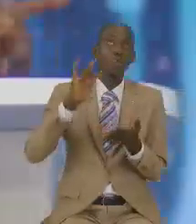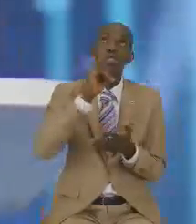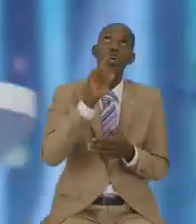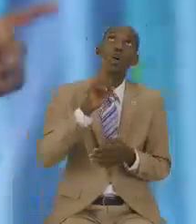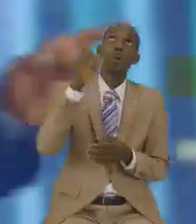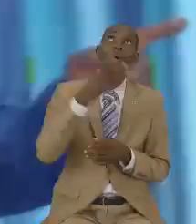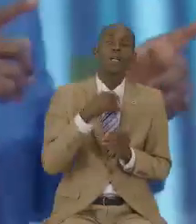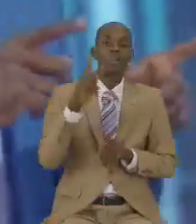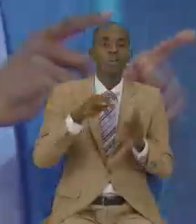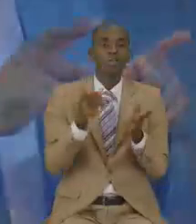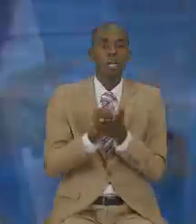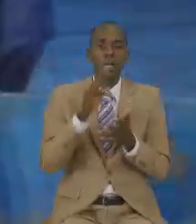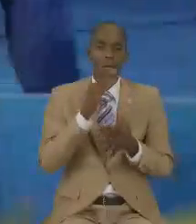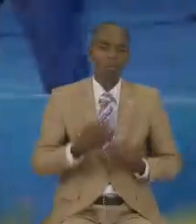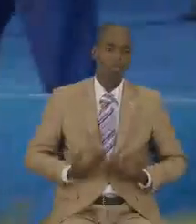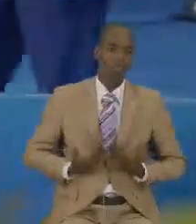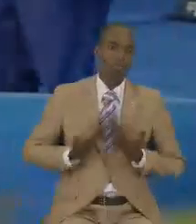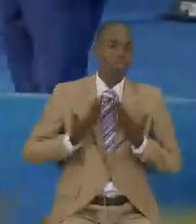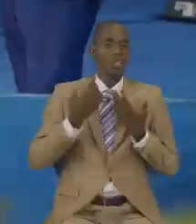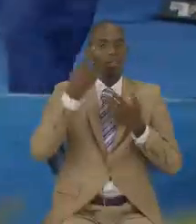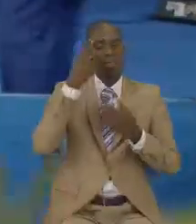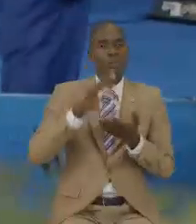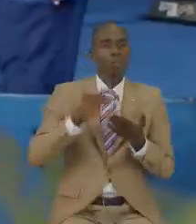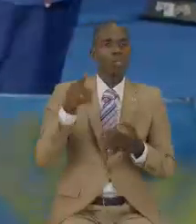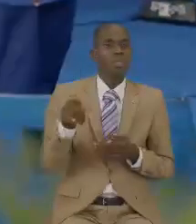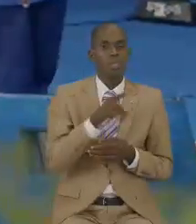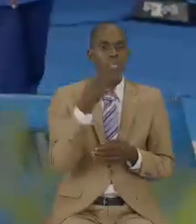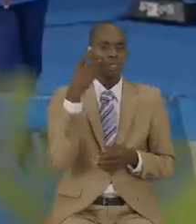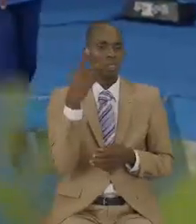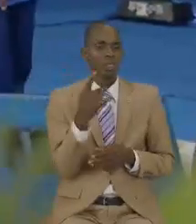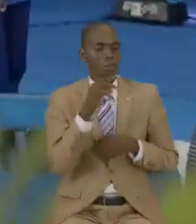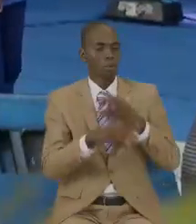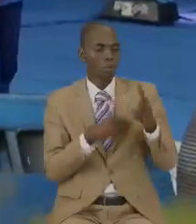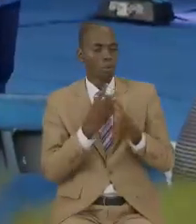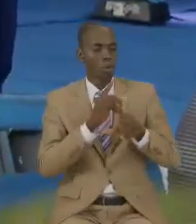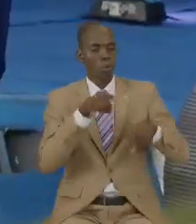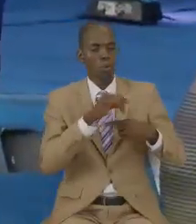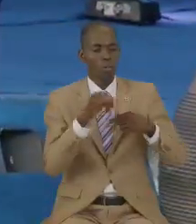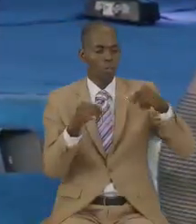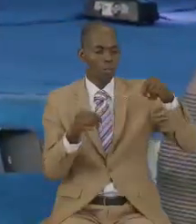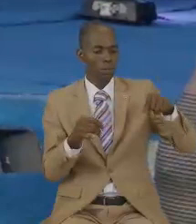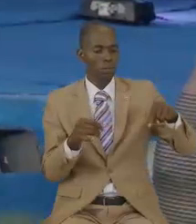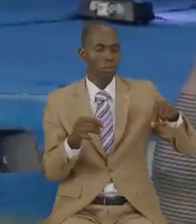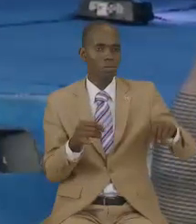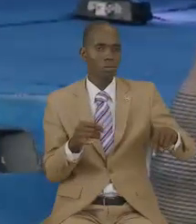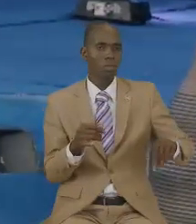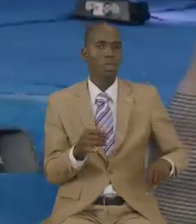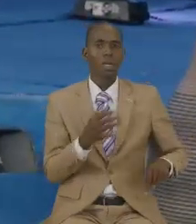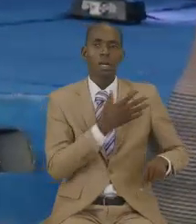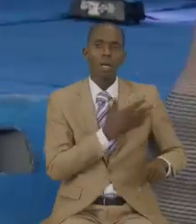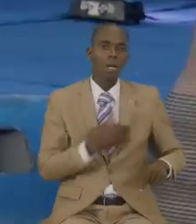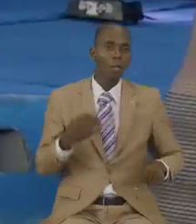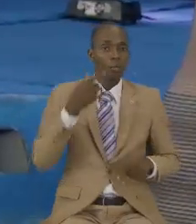are ignited for glory, they see the world going down, down, and down. And then because